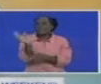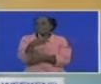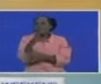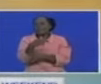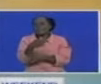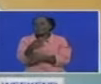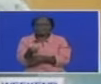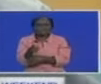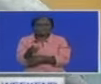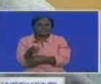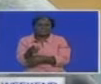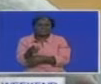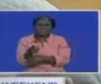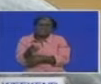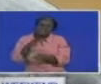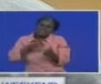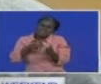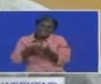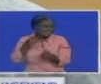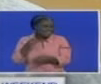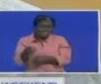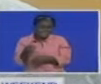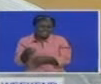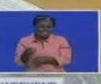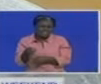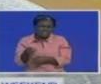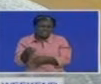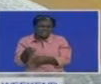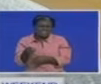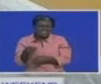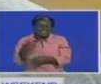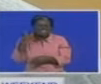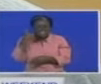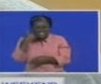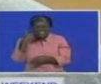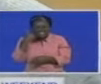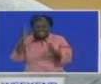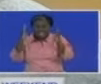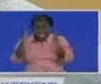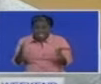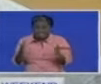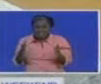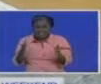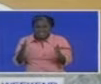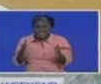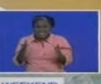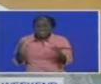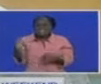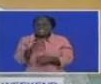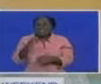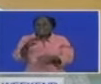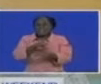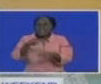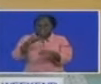a diplomat. Mm-hmm. I mean, this is just insane. Because in civilized nations, this fellow should be cooling his